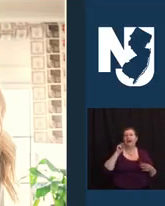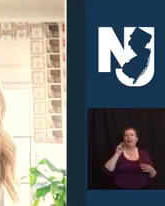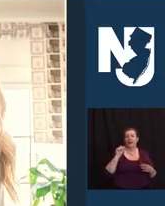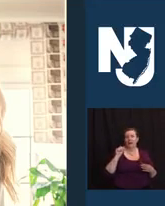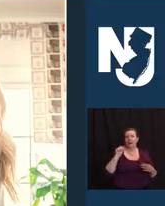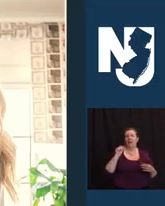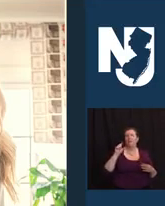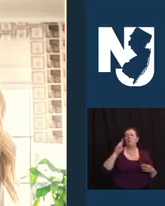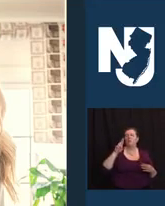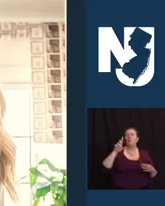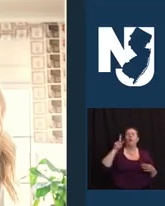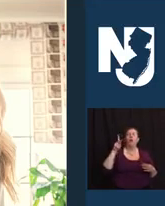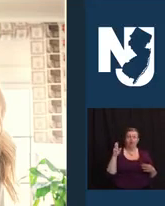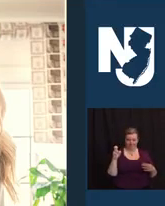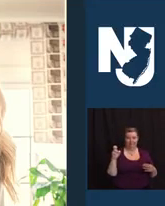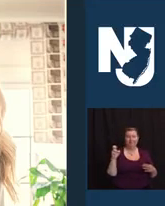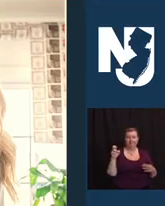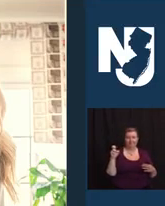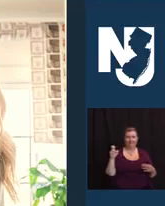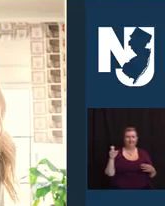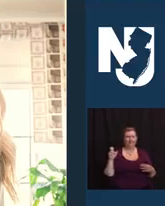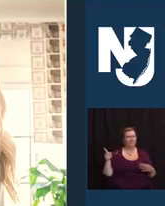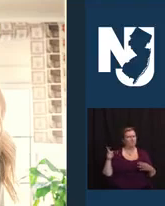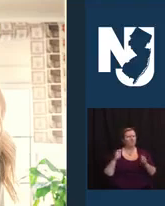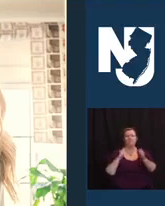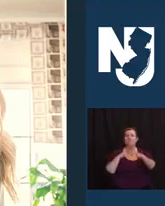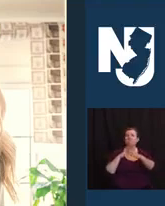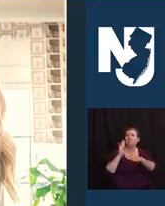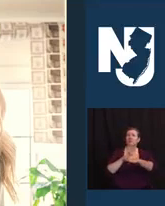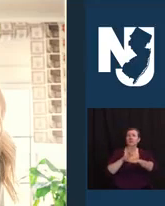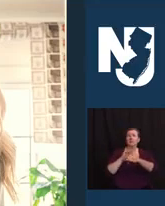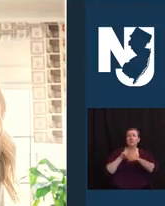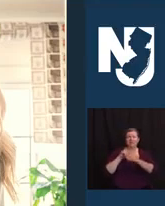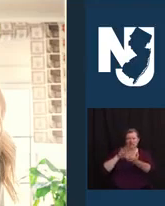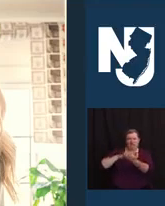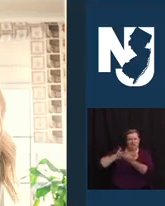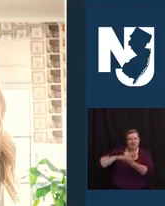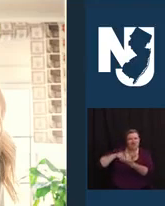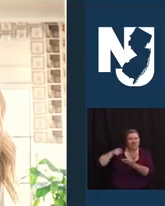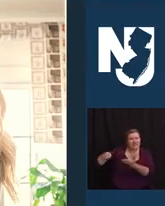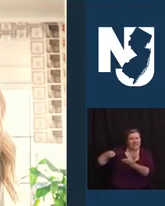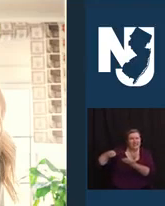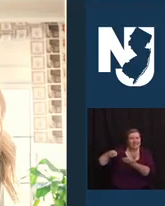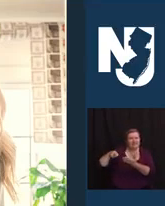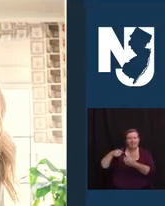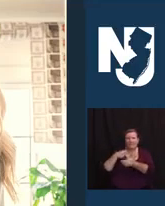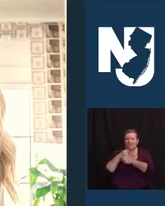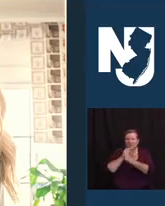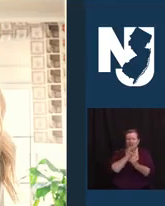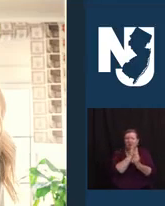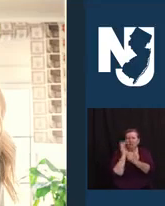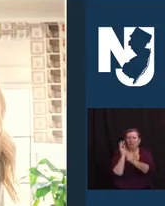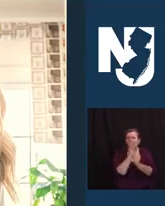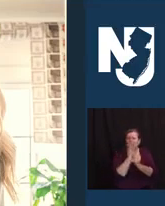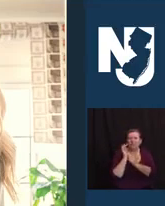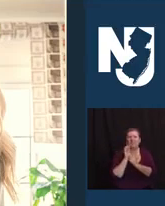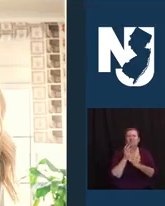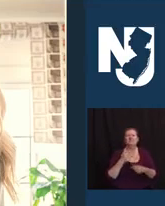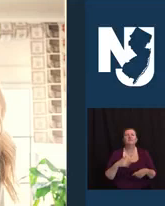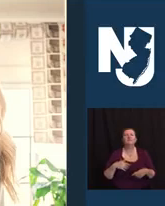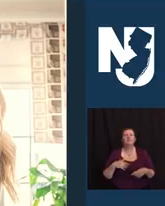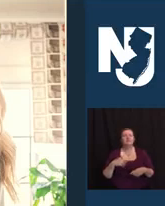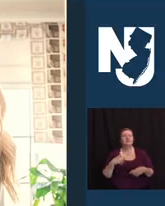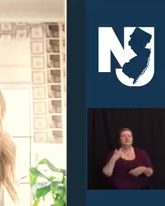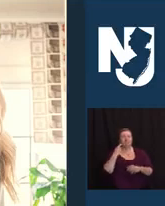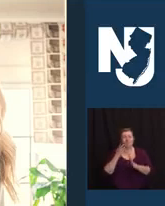in 2016. In early 2020, just before the pandemic hit, Diana signed a lease for a new workshop to